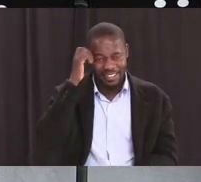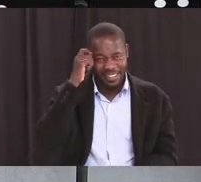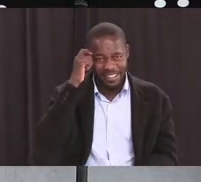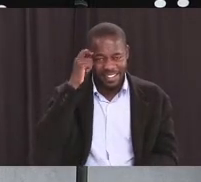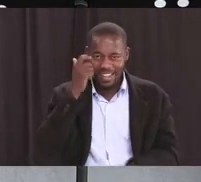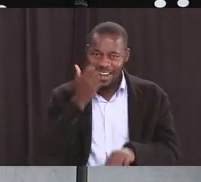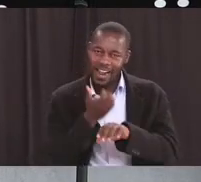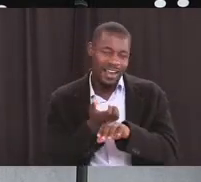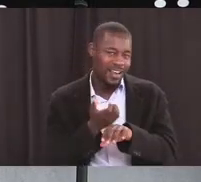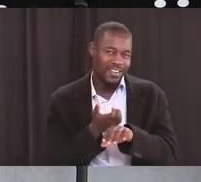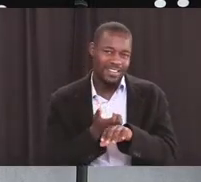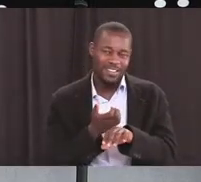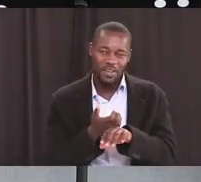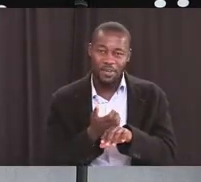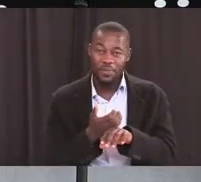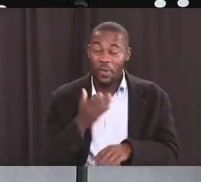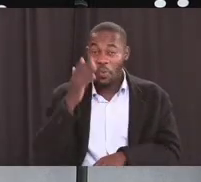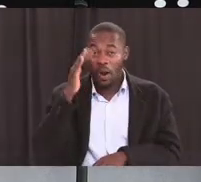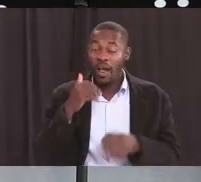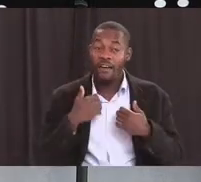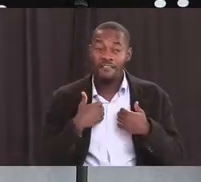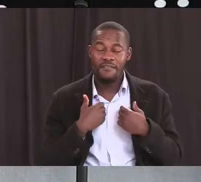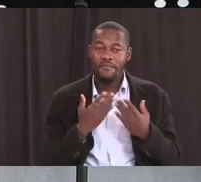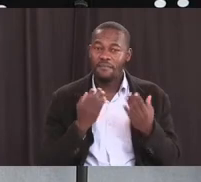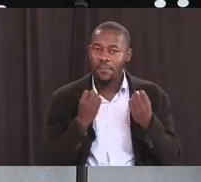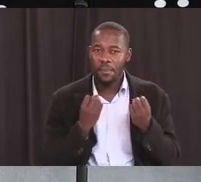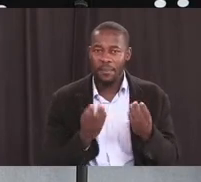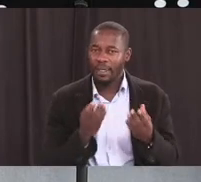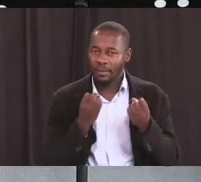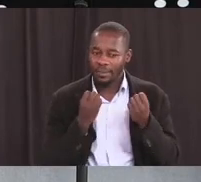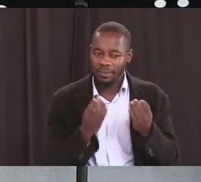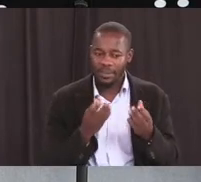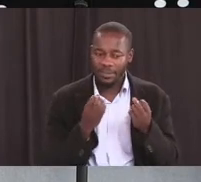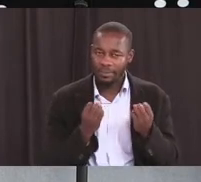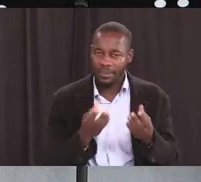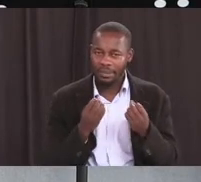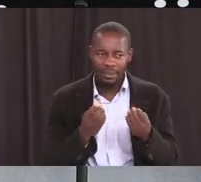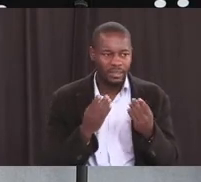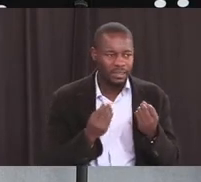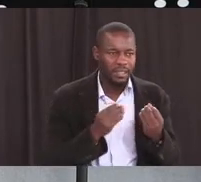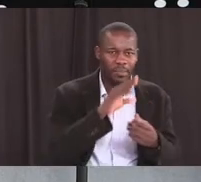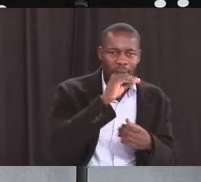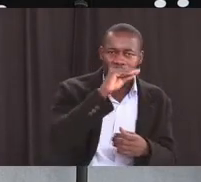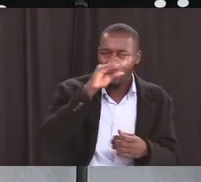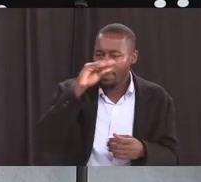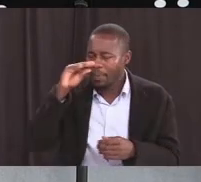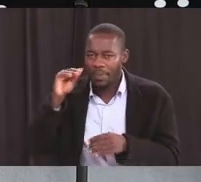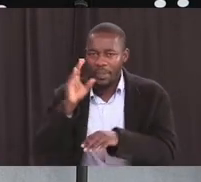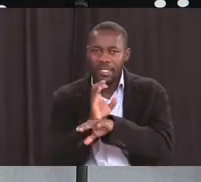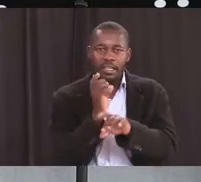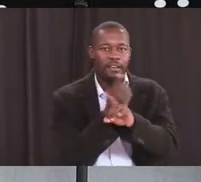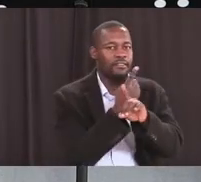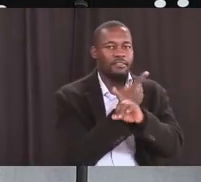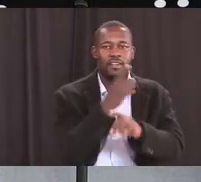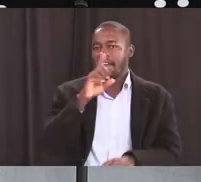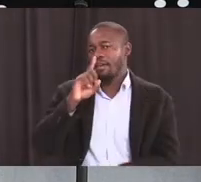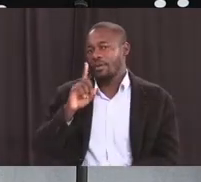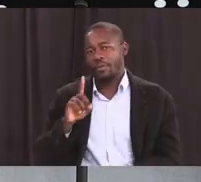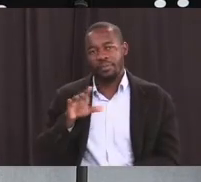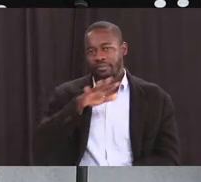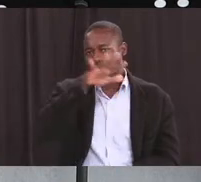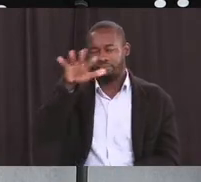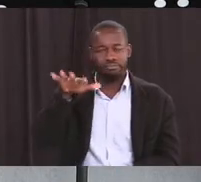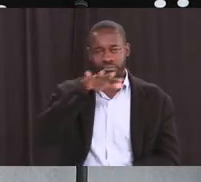on hot coals. Because you have all sorts of things that are being said in churches, both in Nairobi and even around the world, which is,